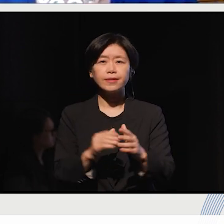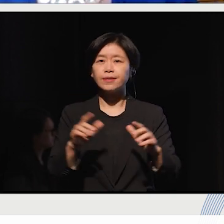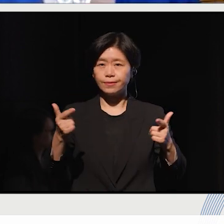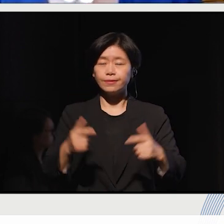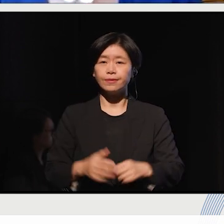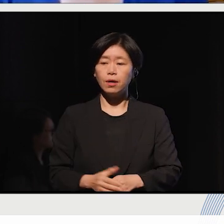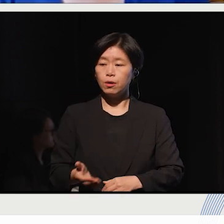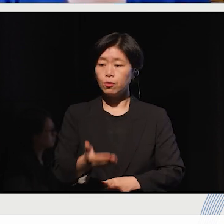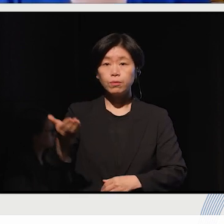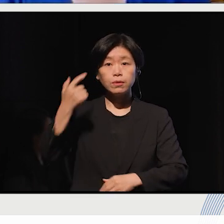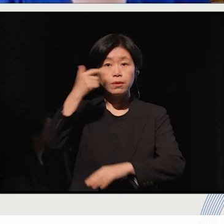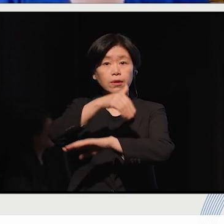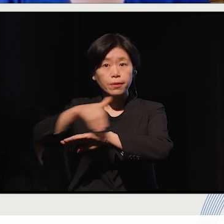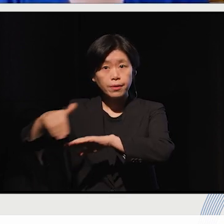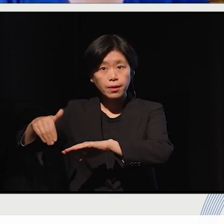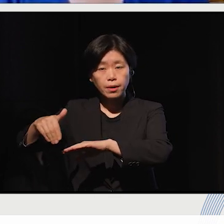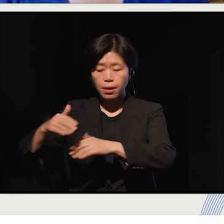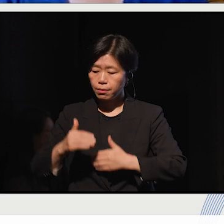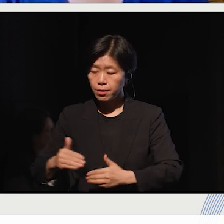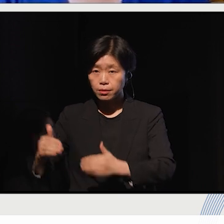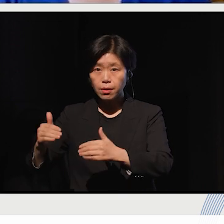applying accessibility.